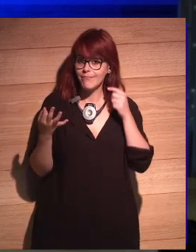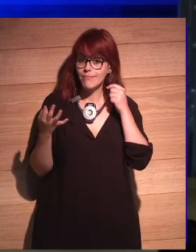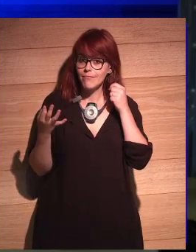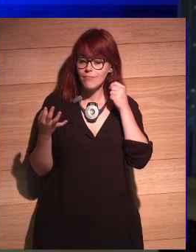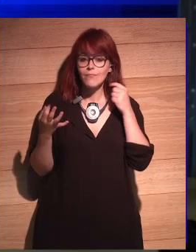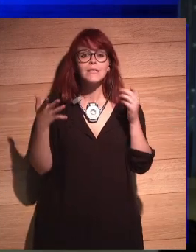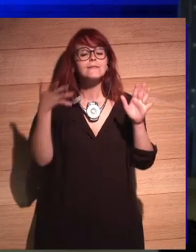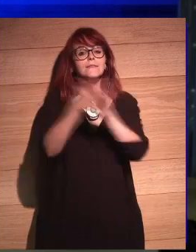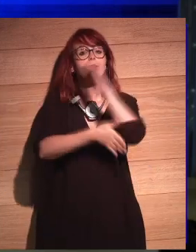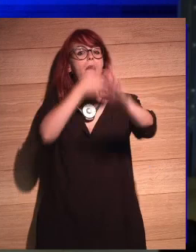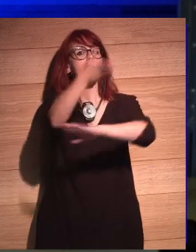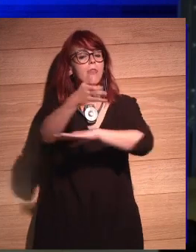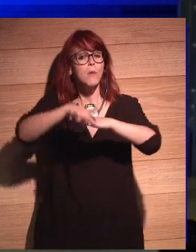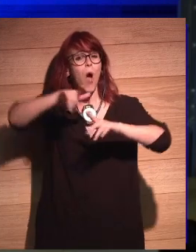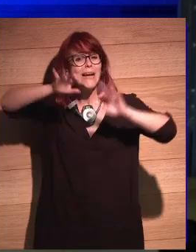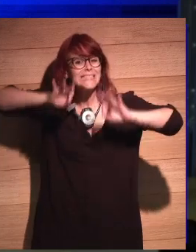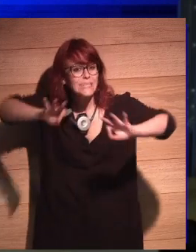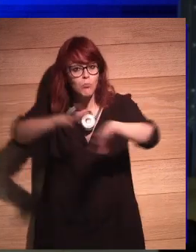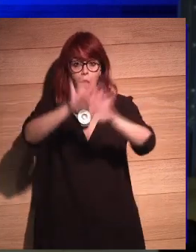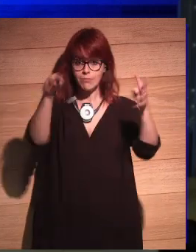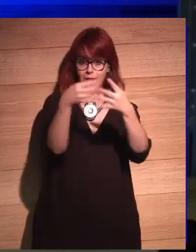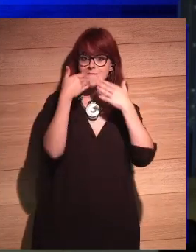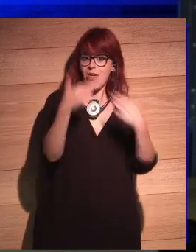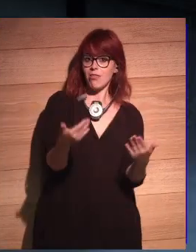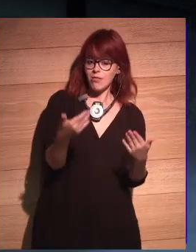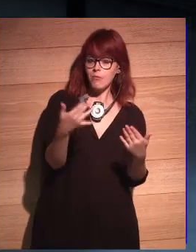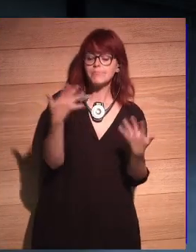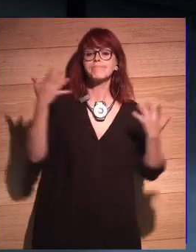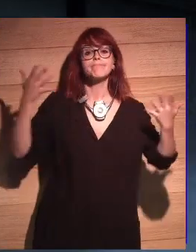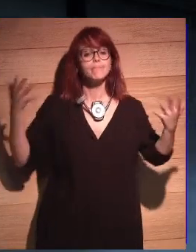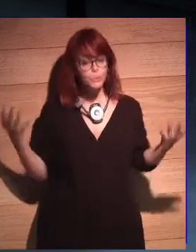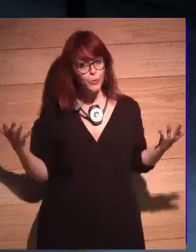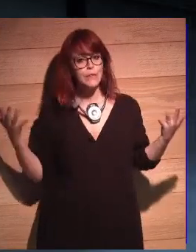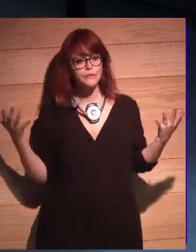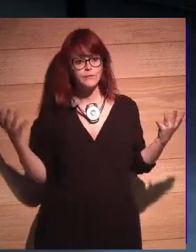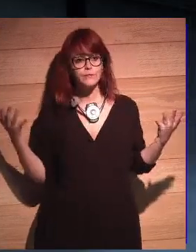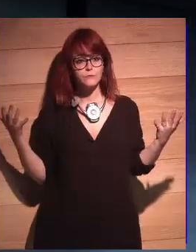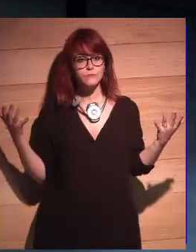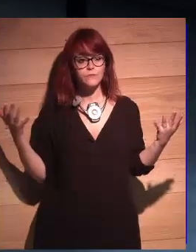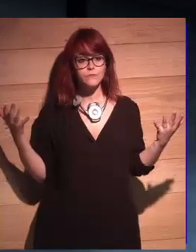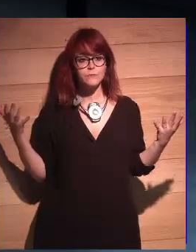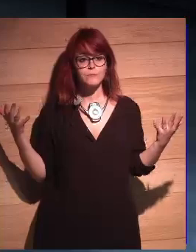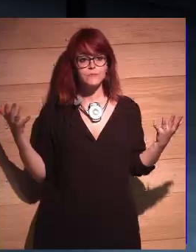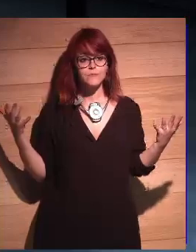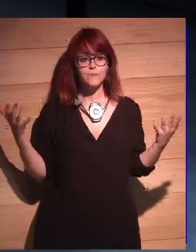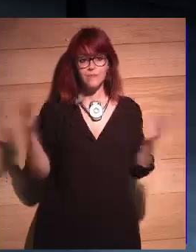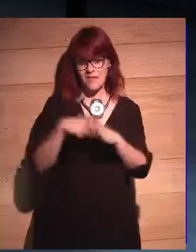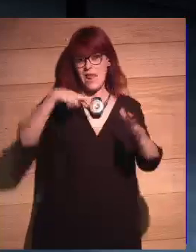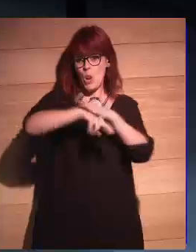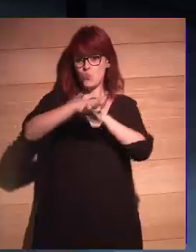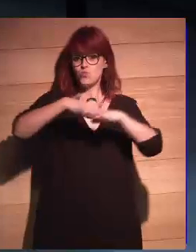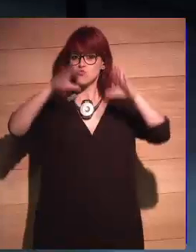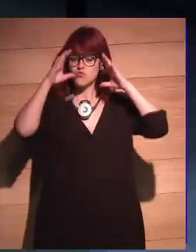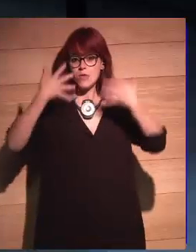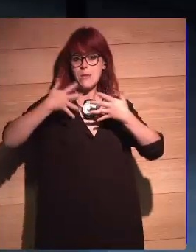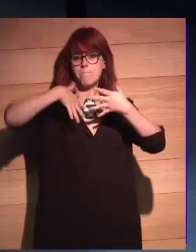do this over the internet. So immersive media beyond